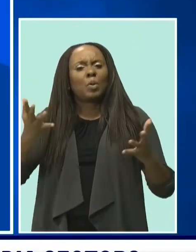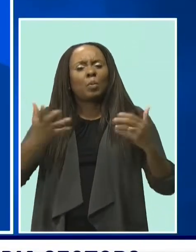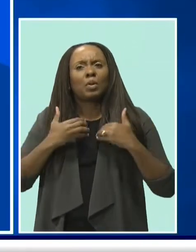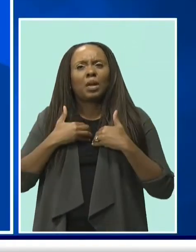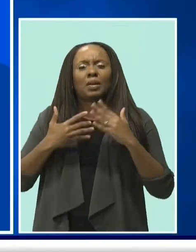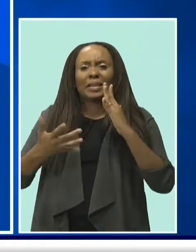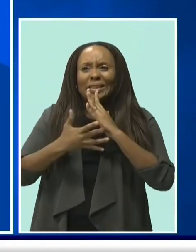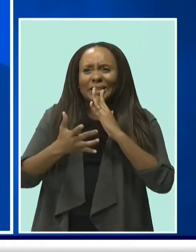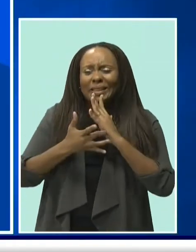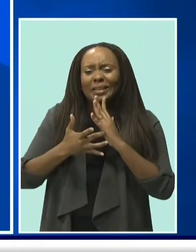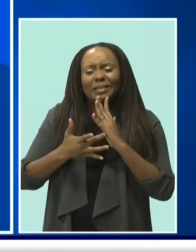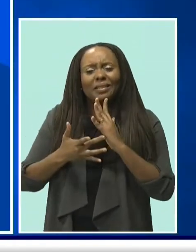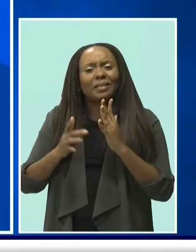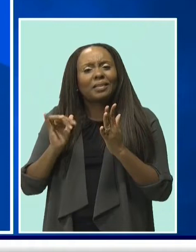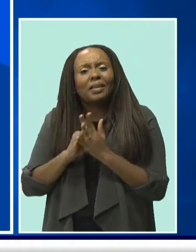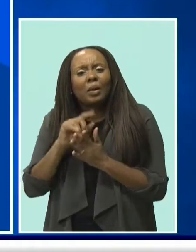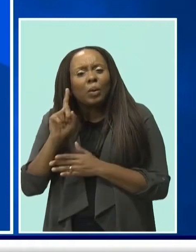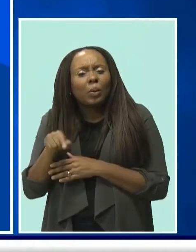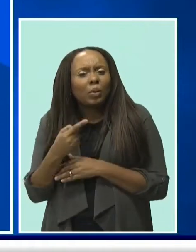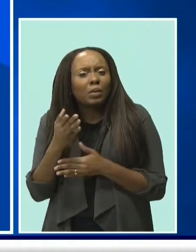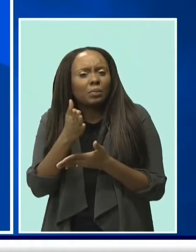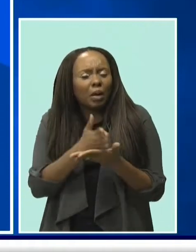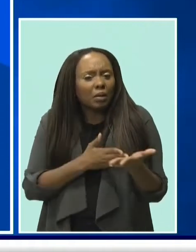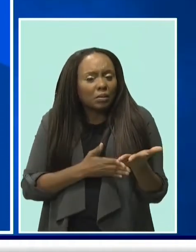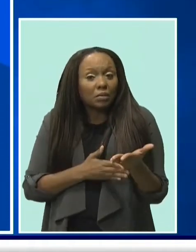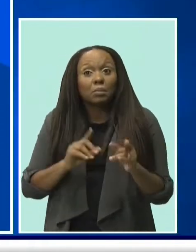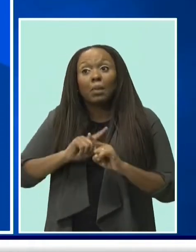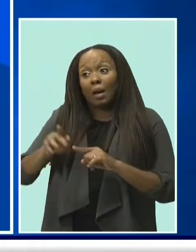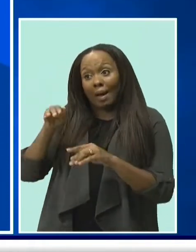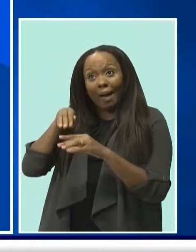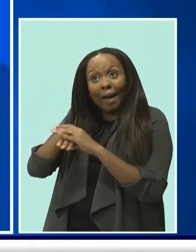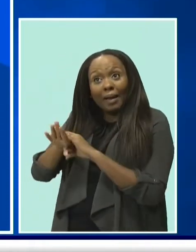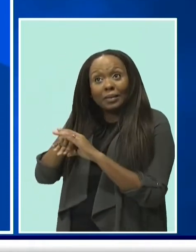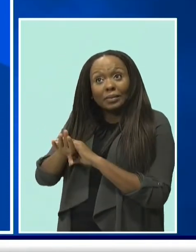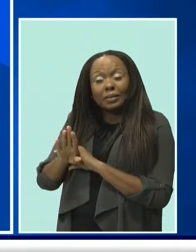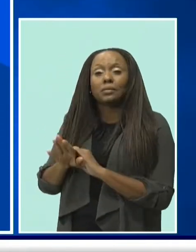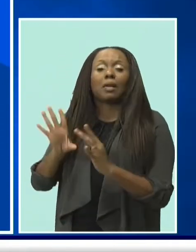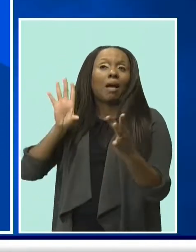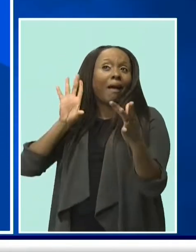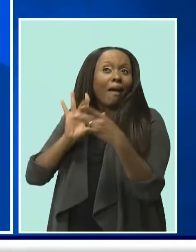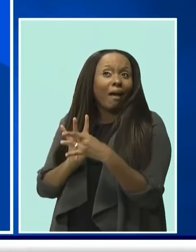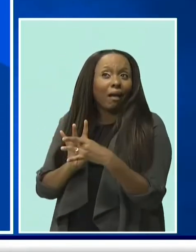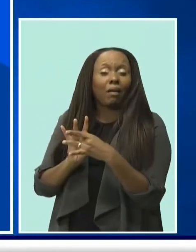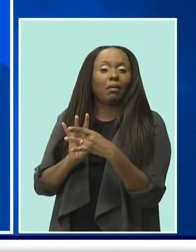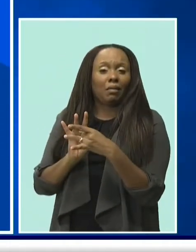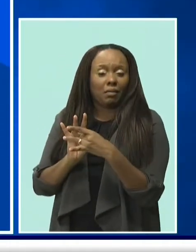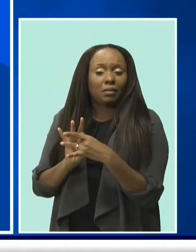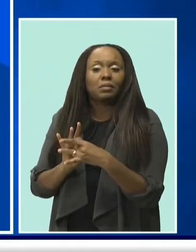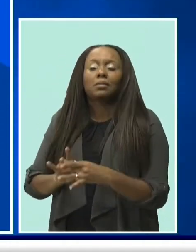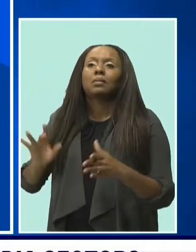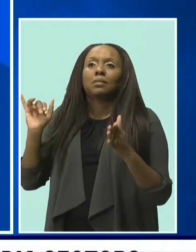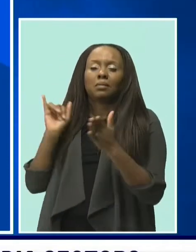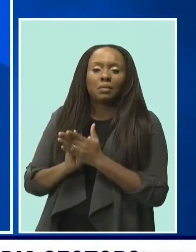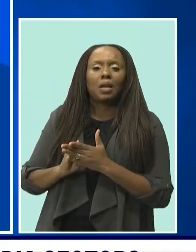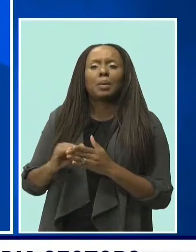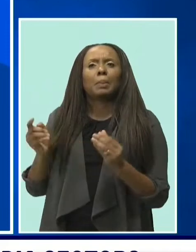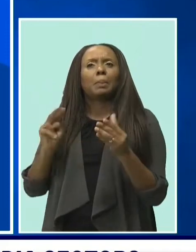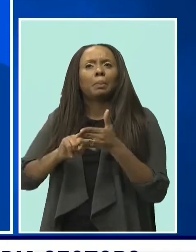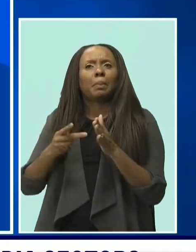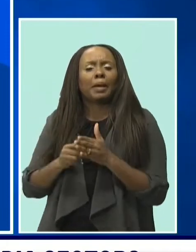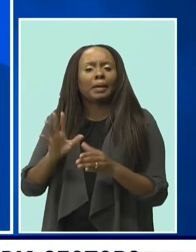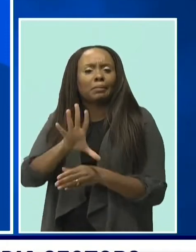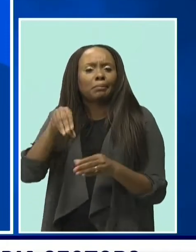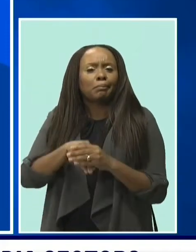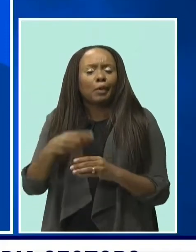only half of the equation. Access to it through connectivity and devices completes the process of inclusion for